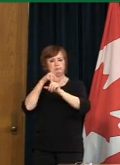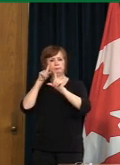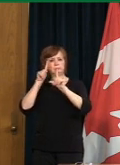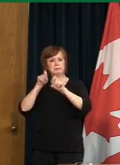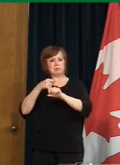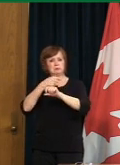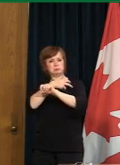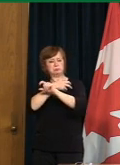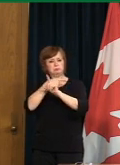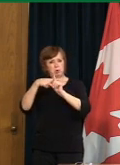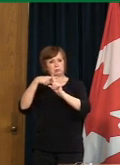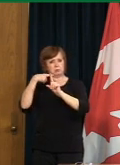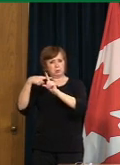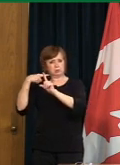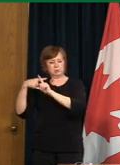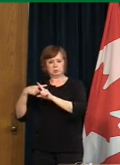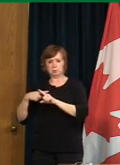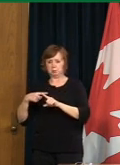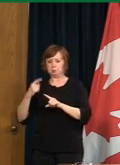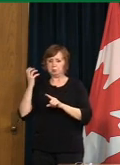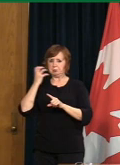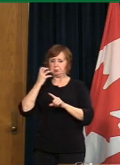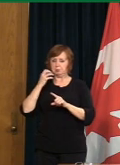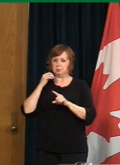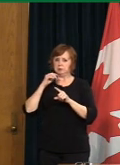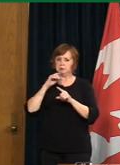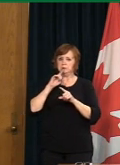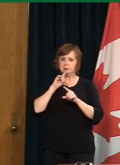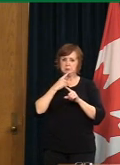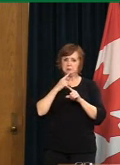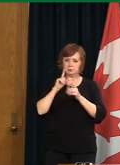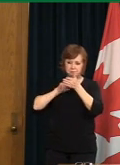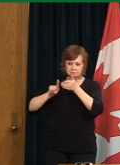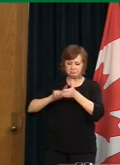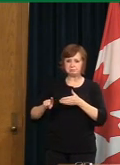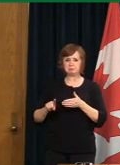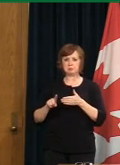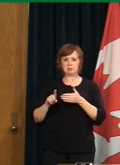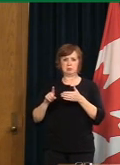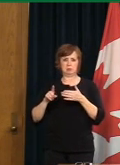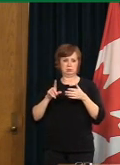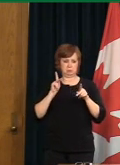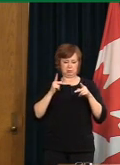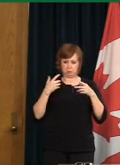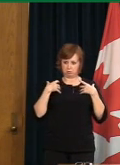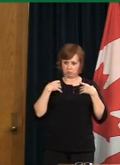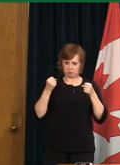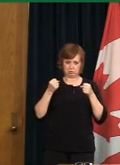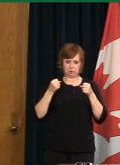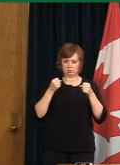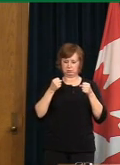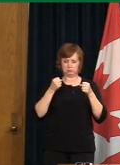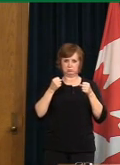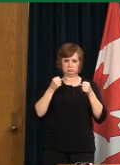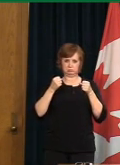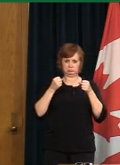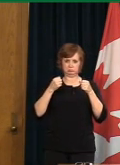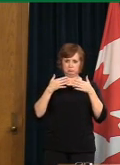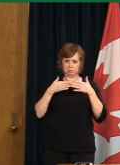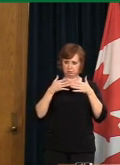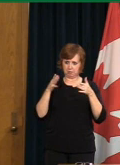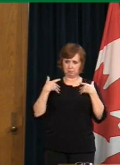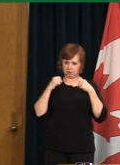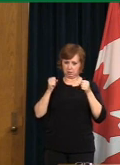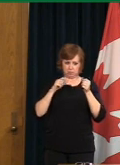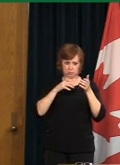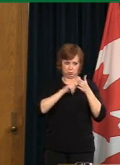that all of us as Saskatchewan residents can do, what are some policy options available, either through, adjusting the Reopen